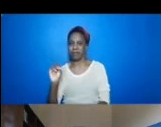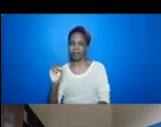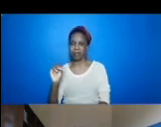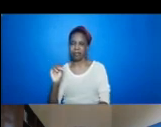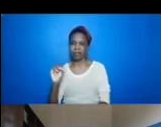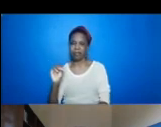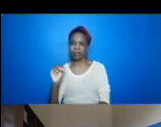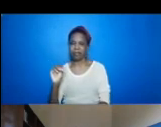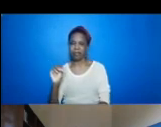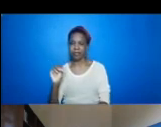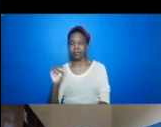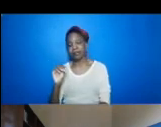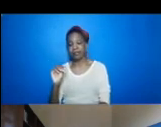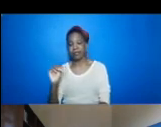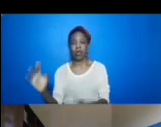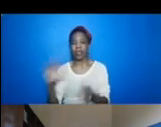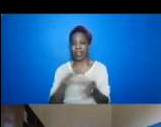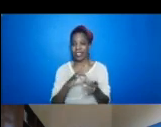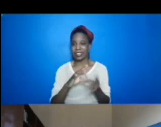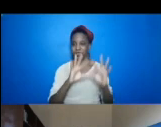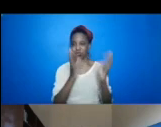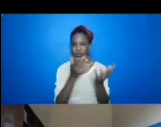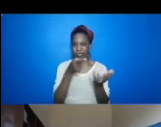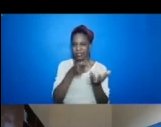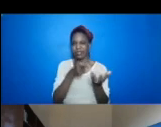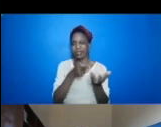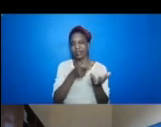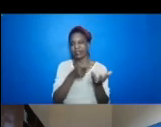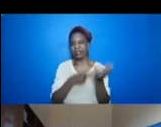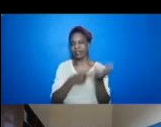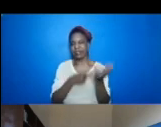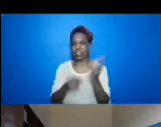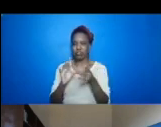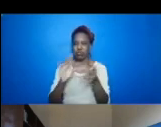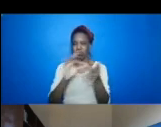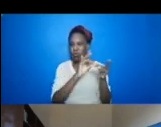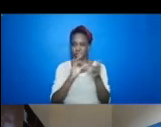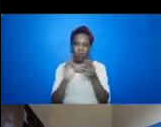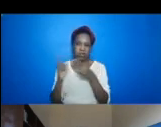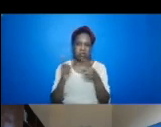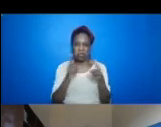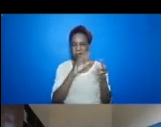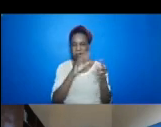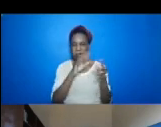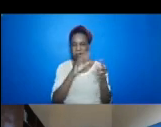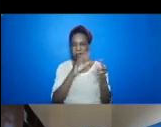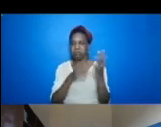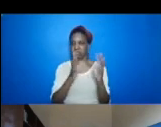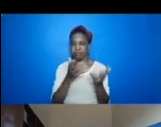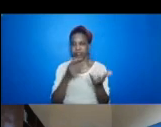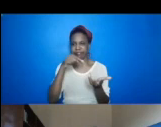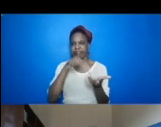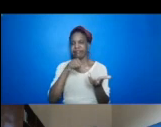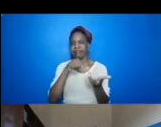that particular narrative. Well, that's one that we can kind of point out, but all of us live inside of narrative structures. And most of the narratives